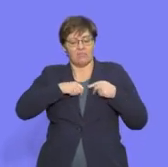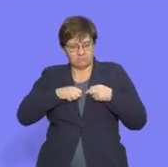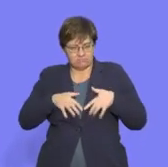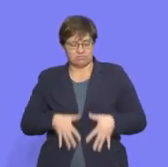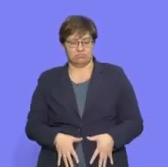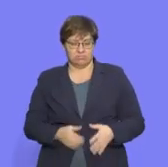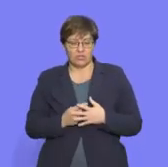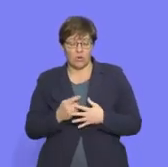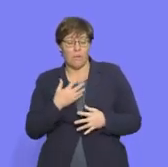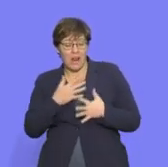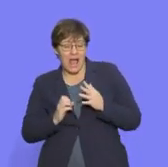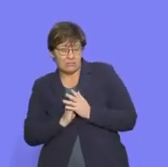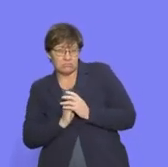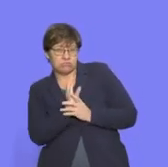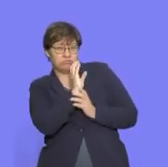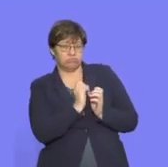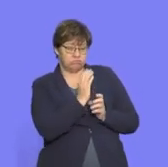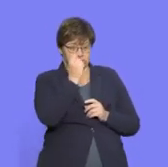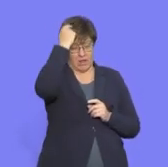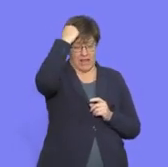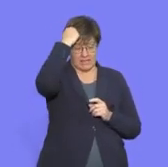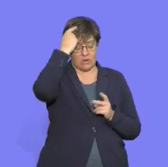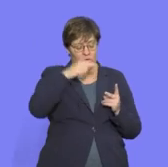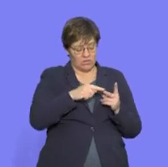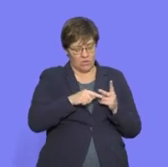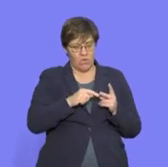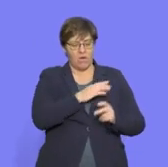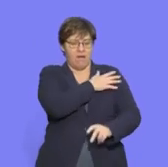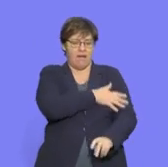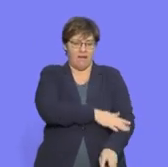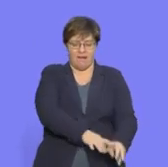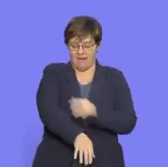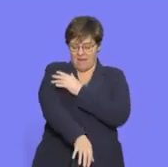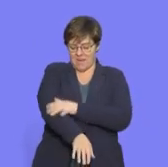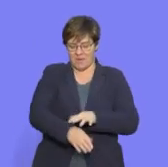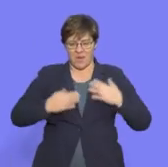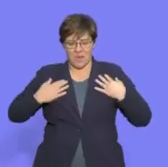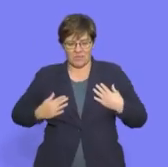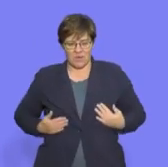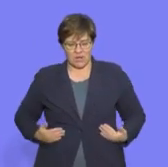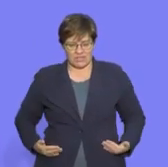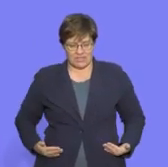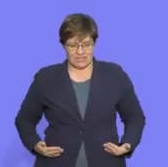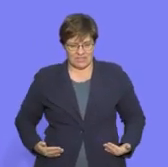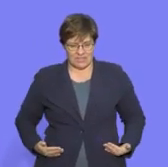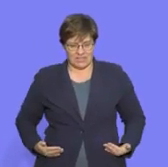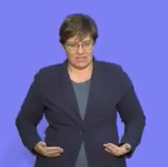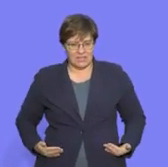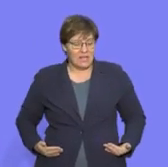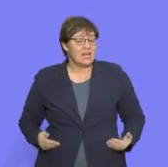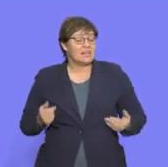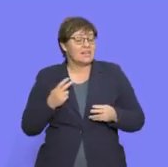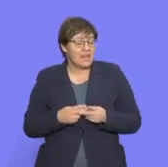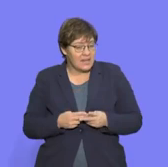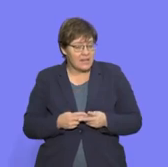heart must pump all the blood to my head and to my arms, my upper body. Then where must the